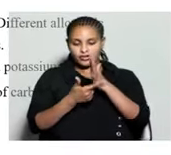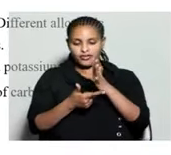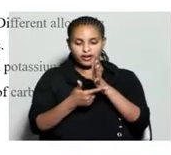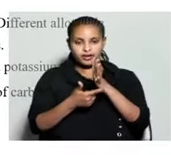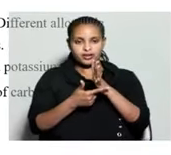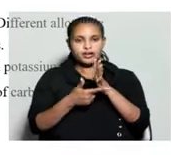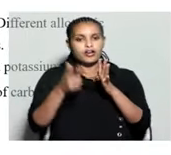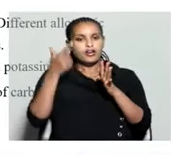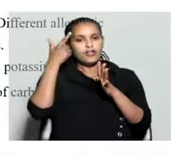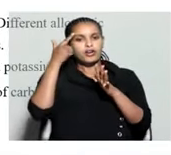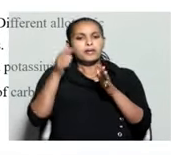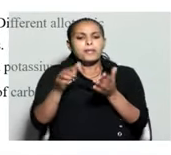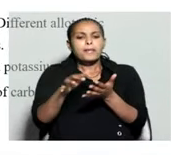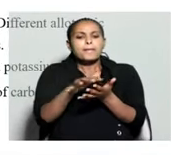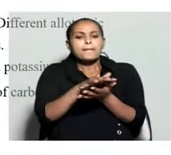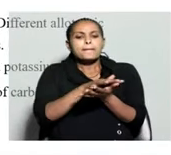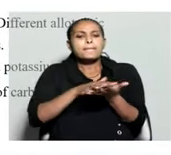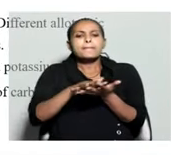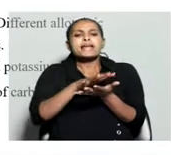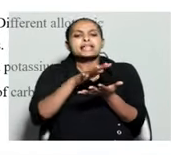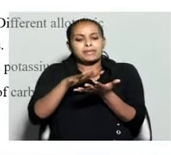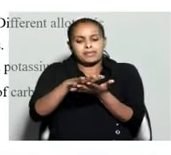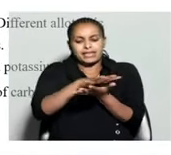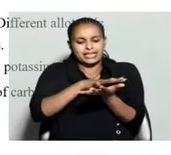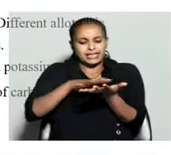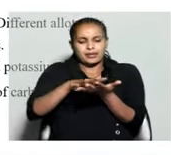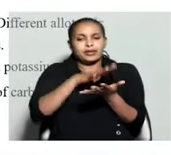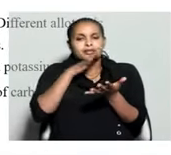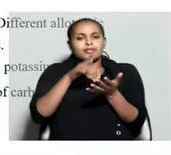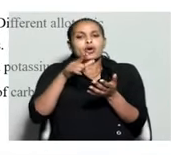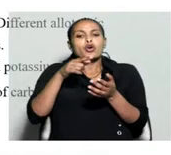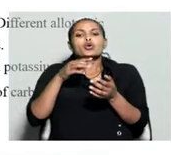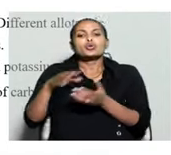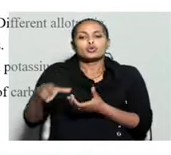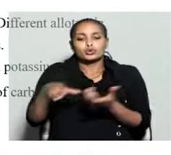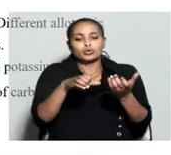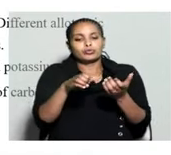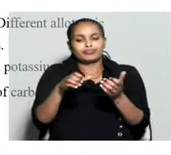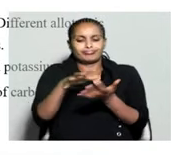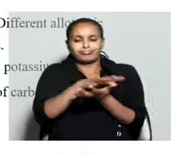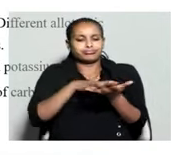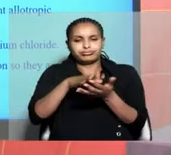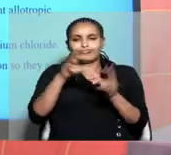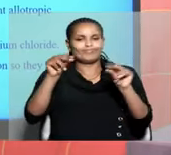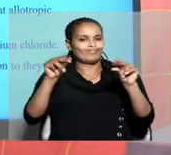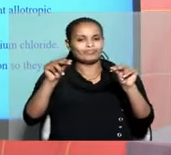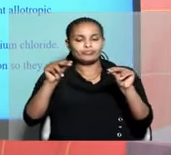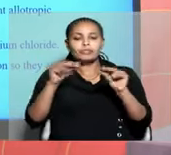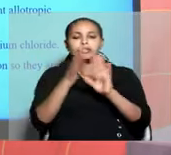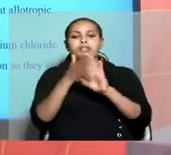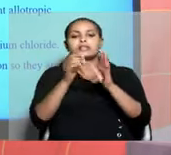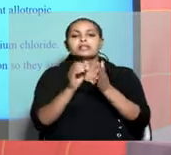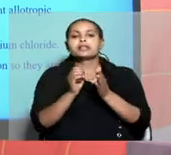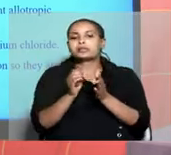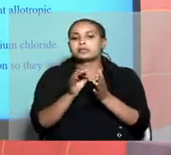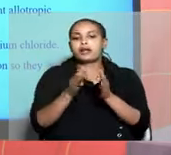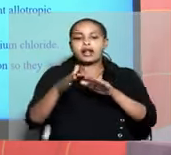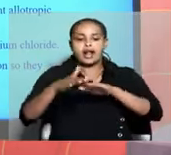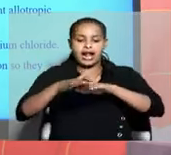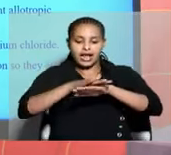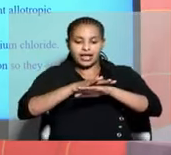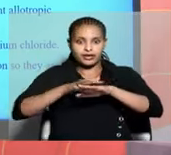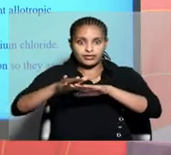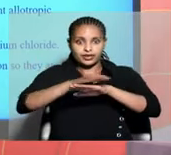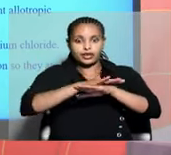5. For immiscible liquids, liquids which cannot dissolve with each other, the number of layers formed